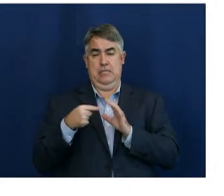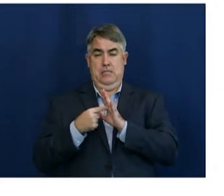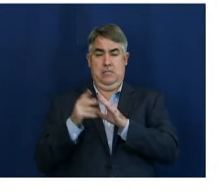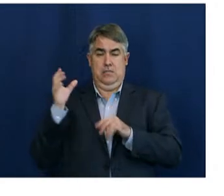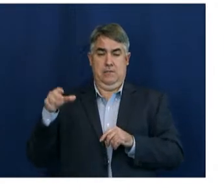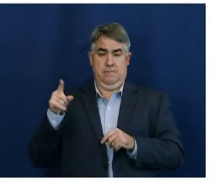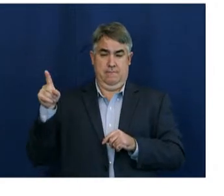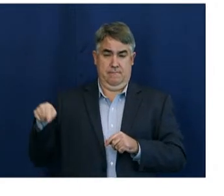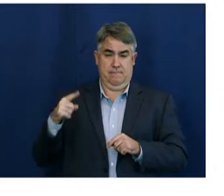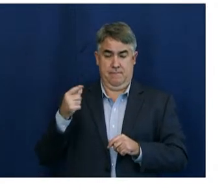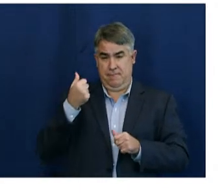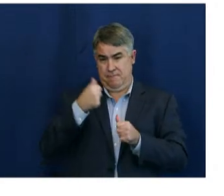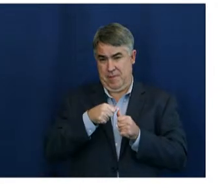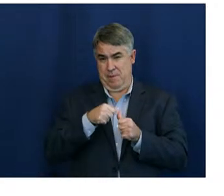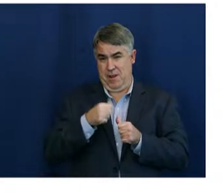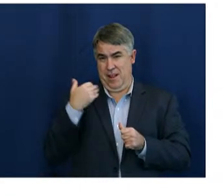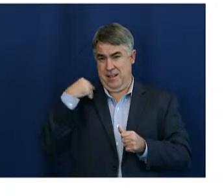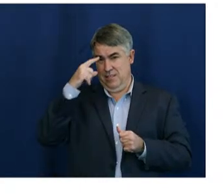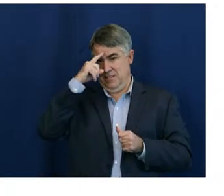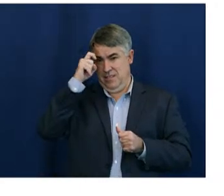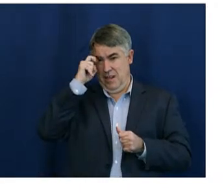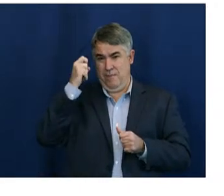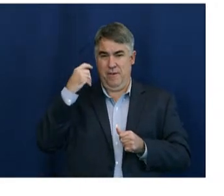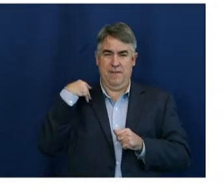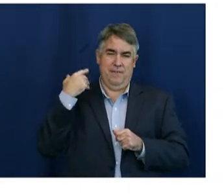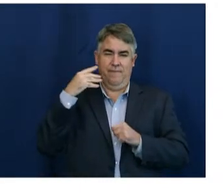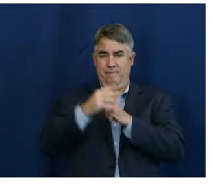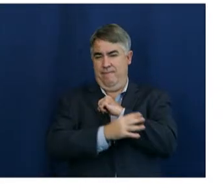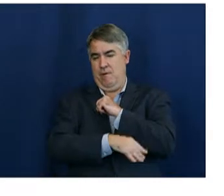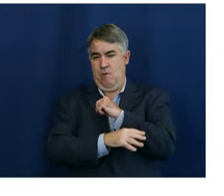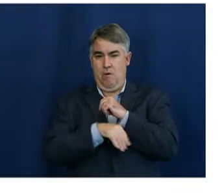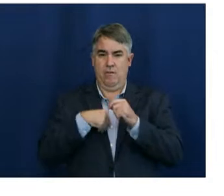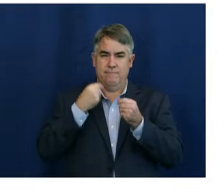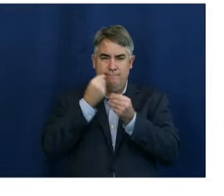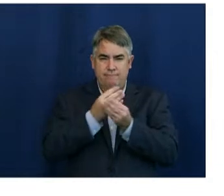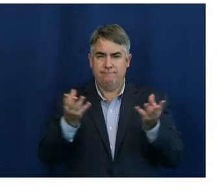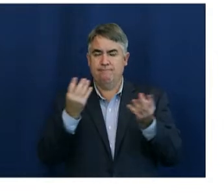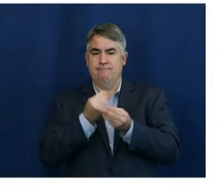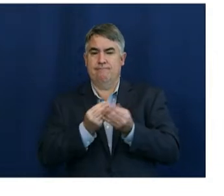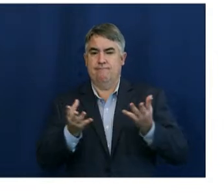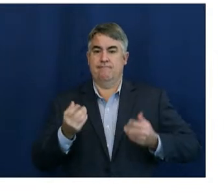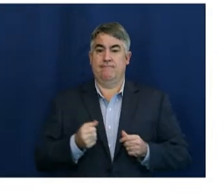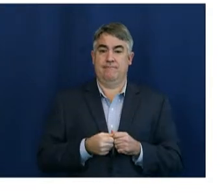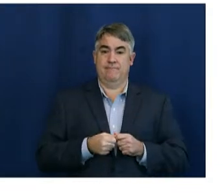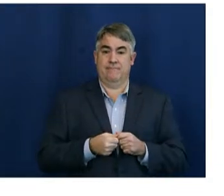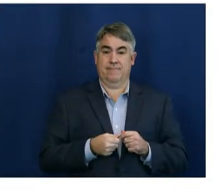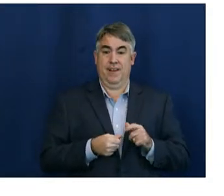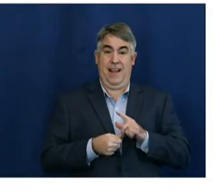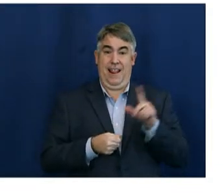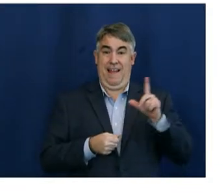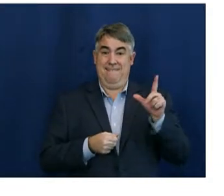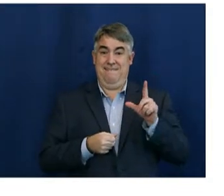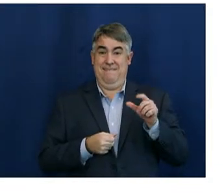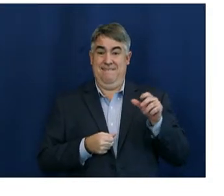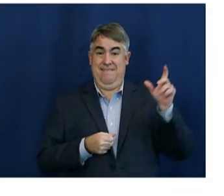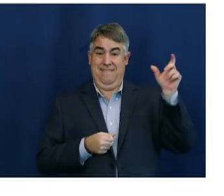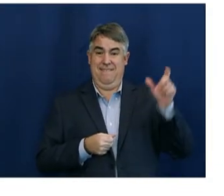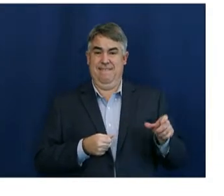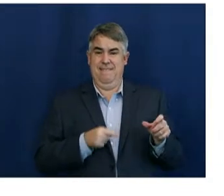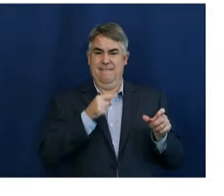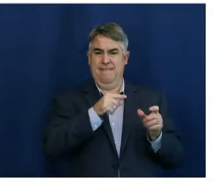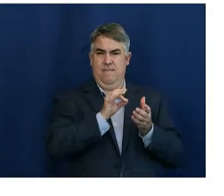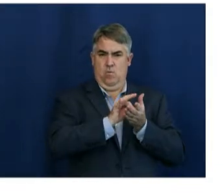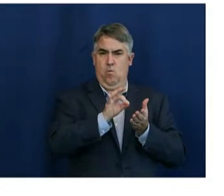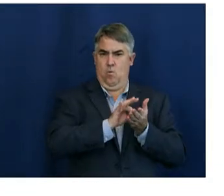the late summer and fall when we were in the tiered system. What you see on the left right there is just the running tally of our